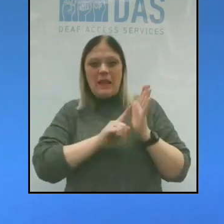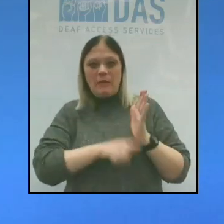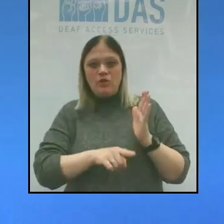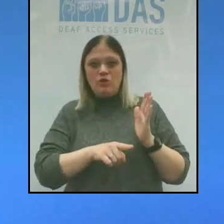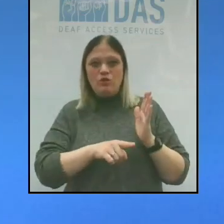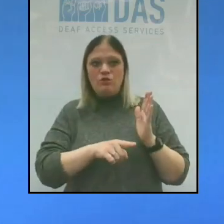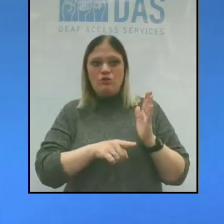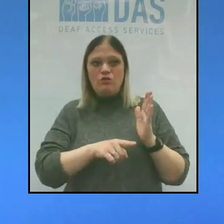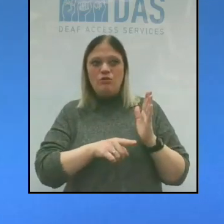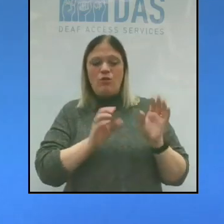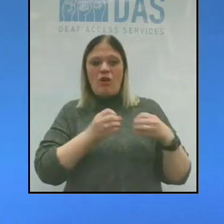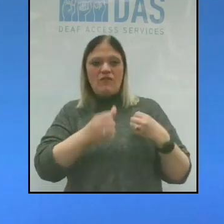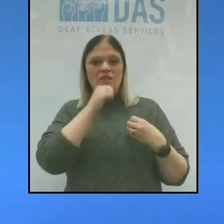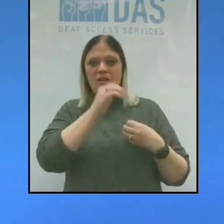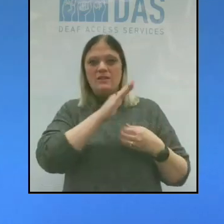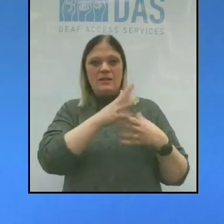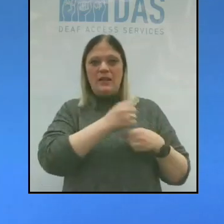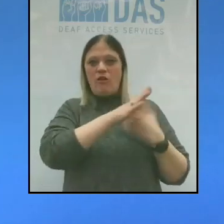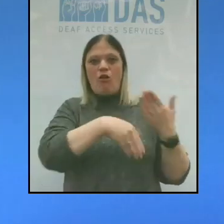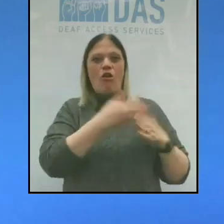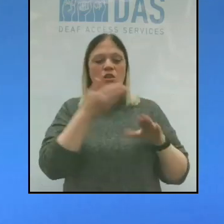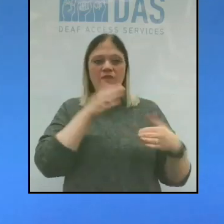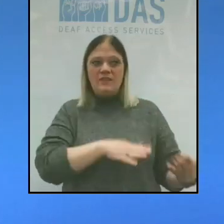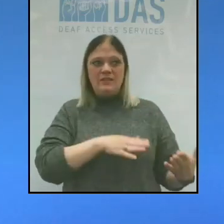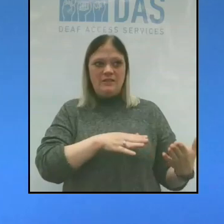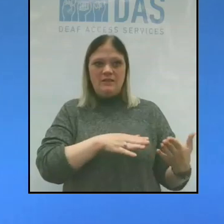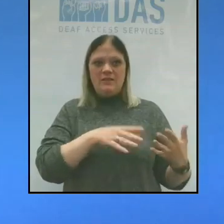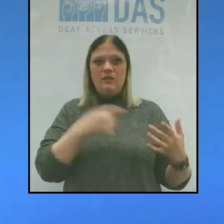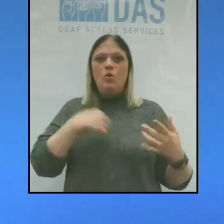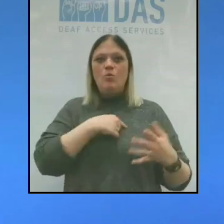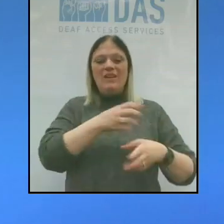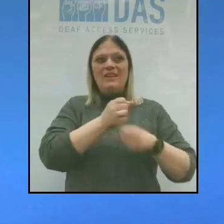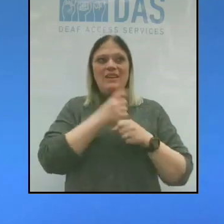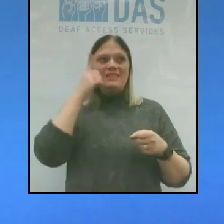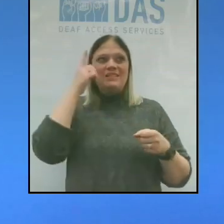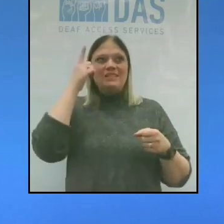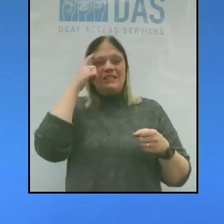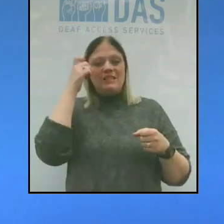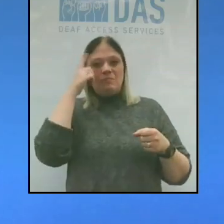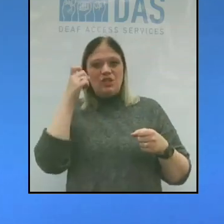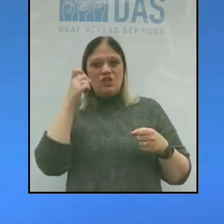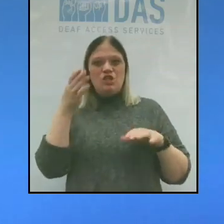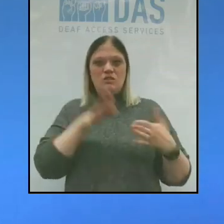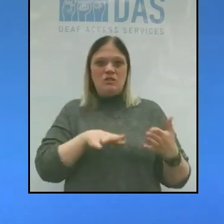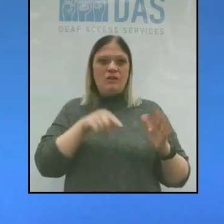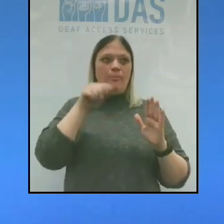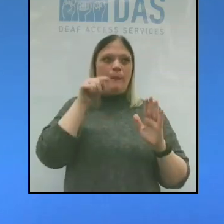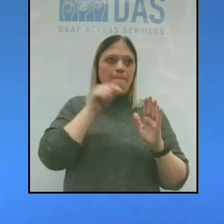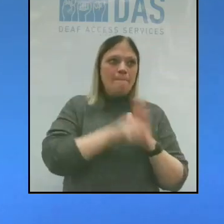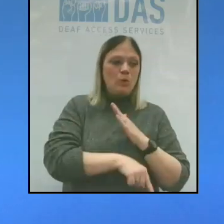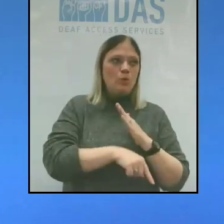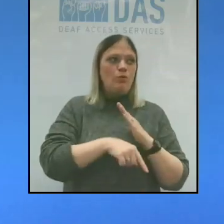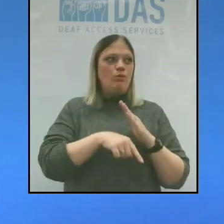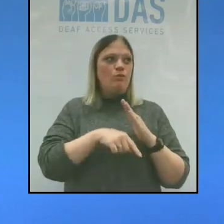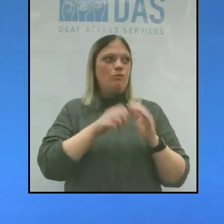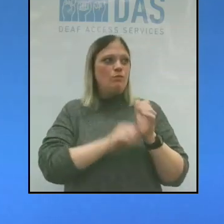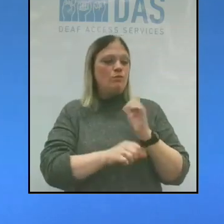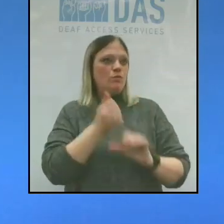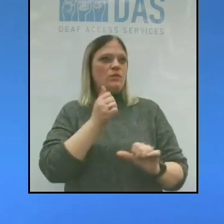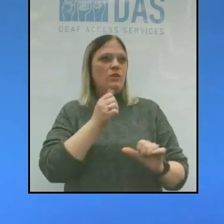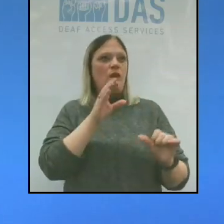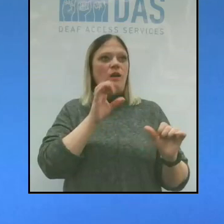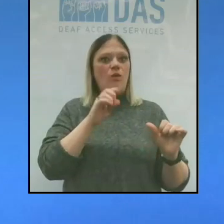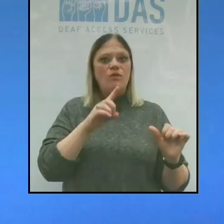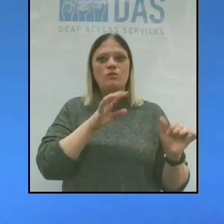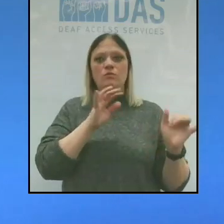goes to New York State. We get suspicious deaths like suicides, drug overdoses, murders, homicides. We do not